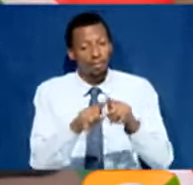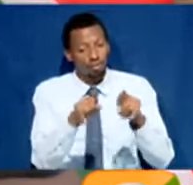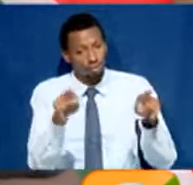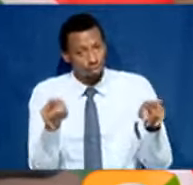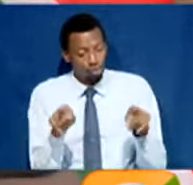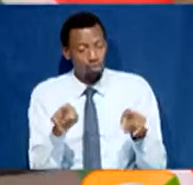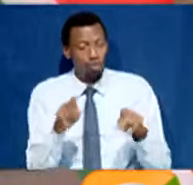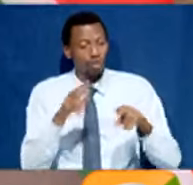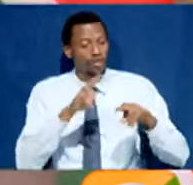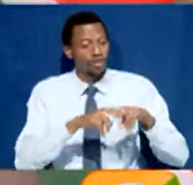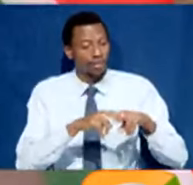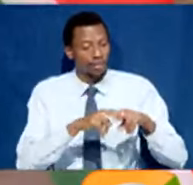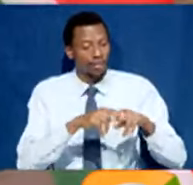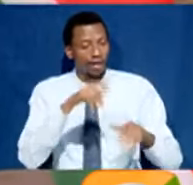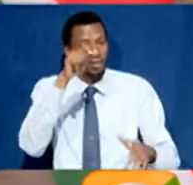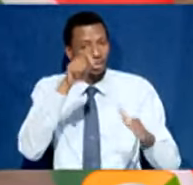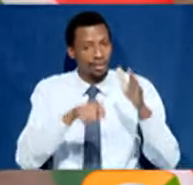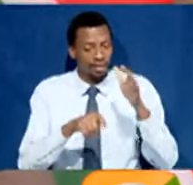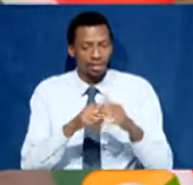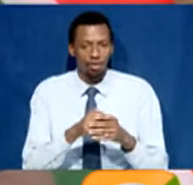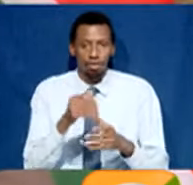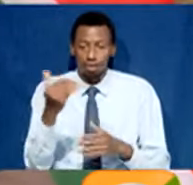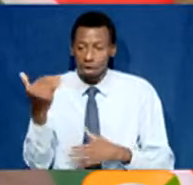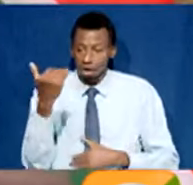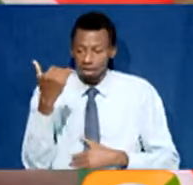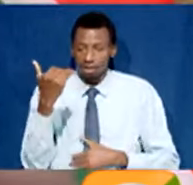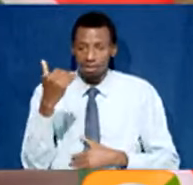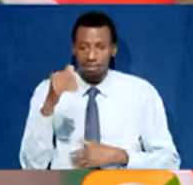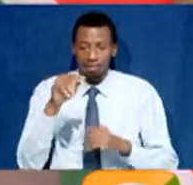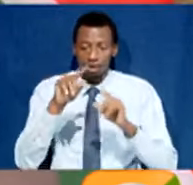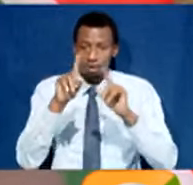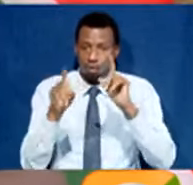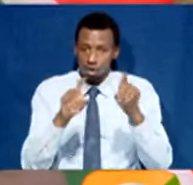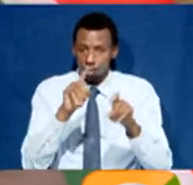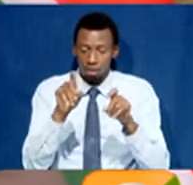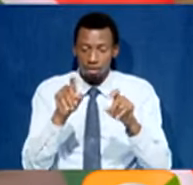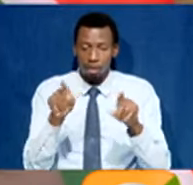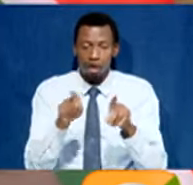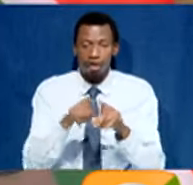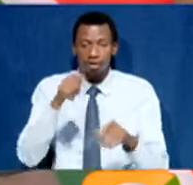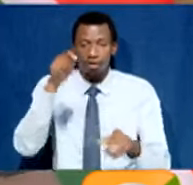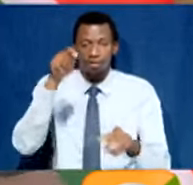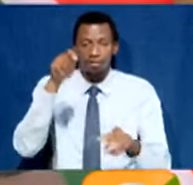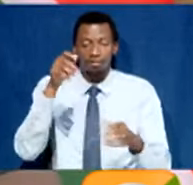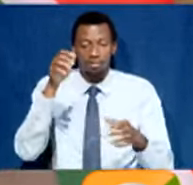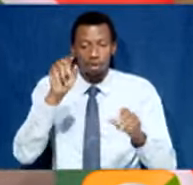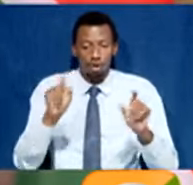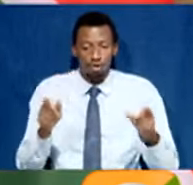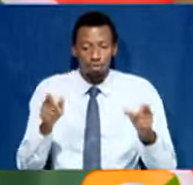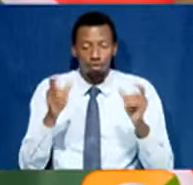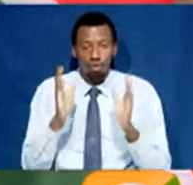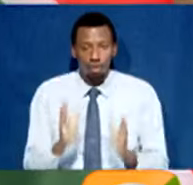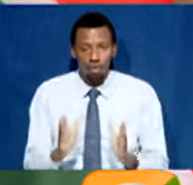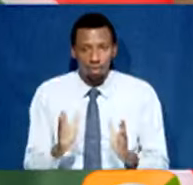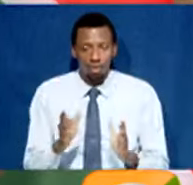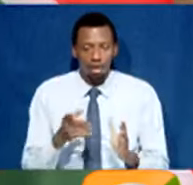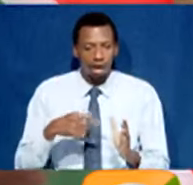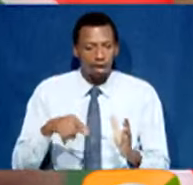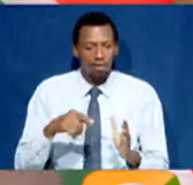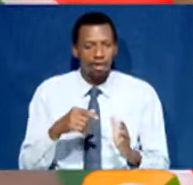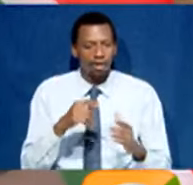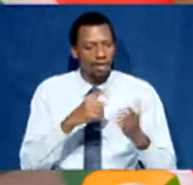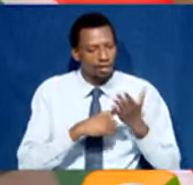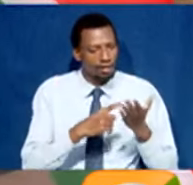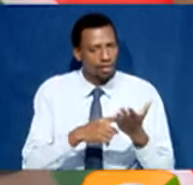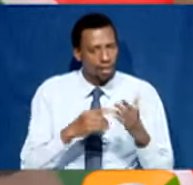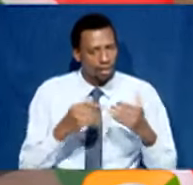even as you ask me a question as a journalist, we are discussing housing. Housing is an opportunity to do three major